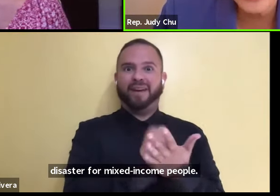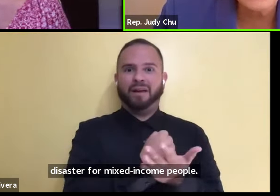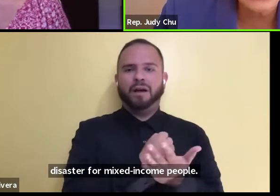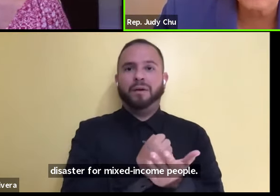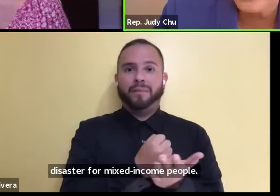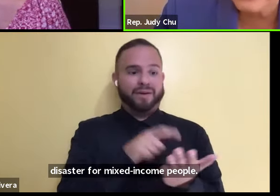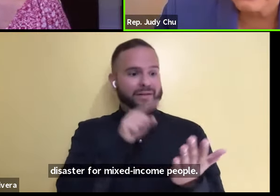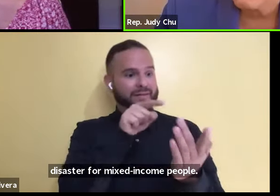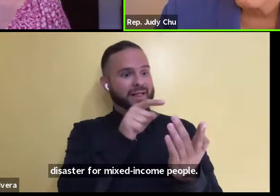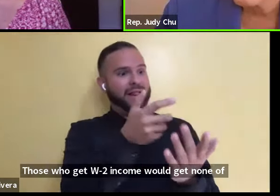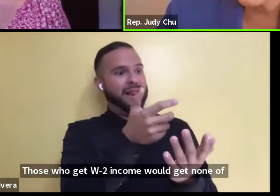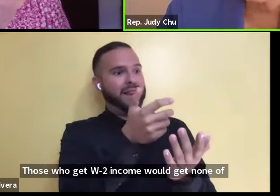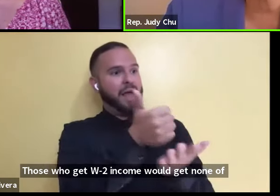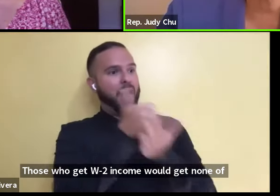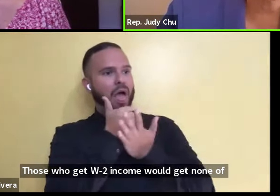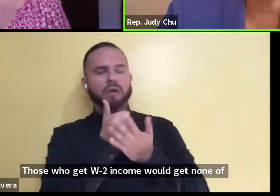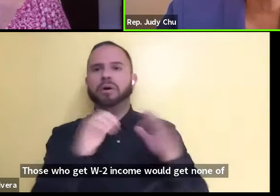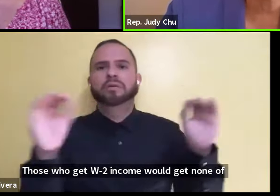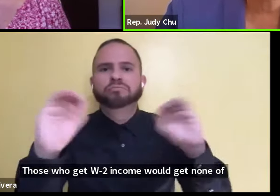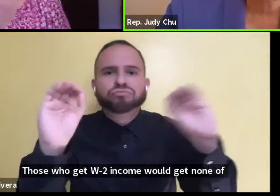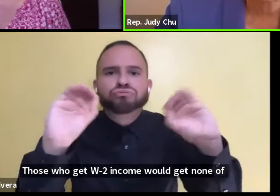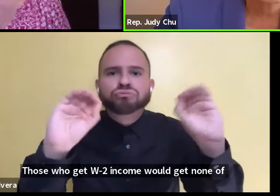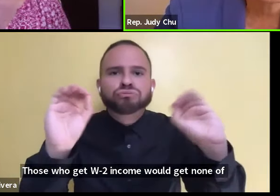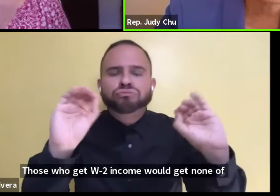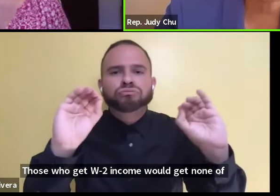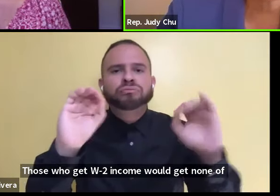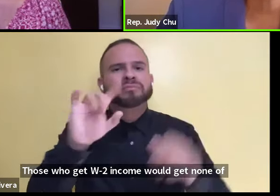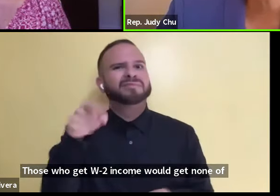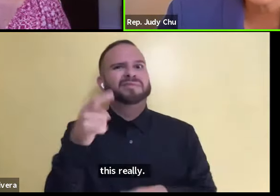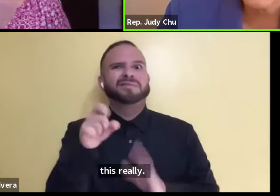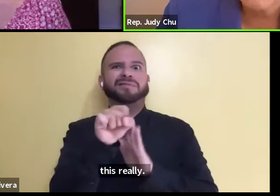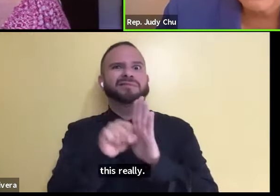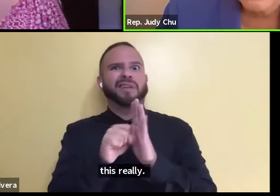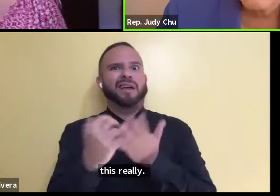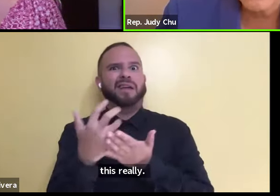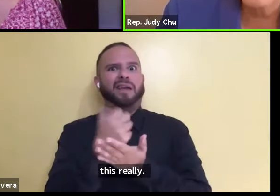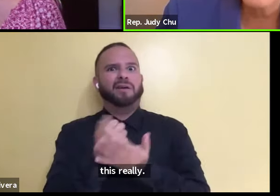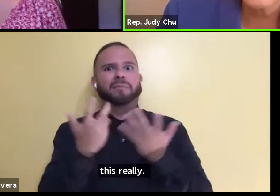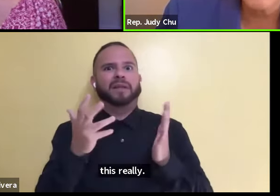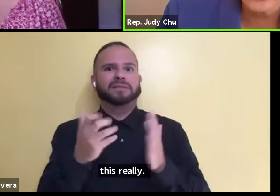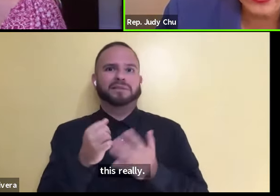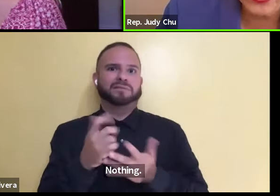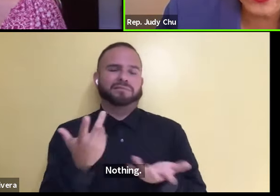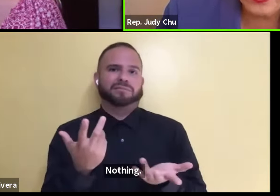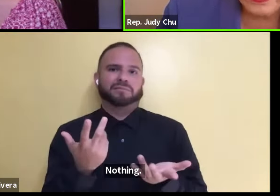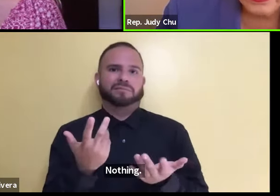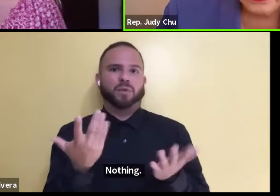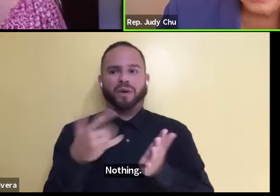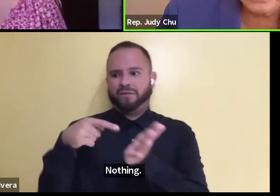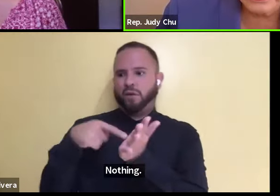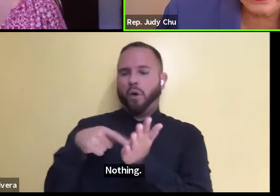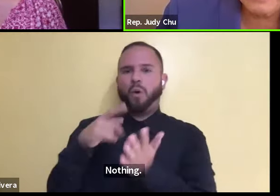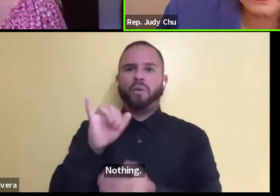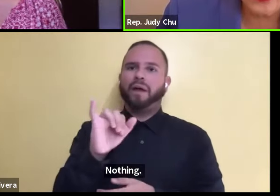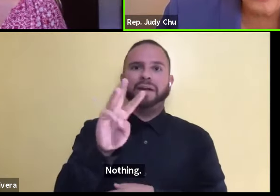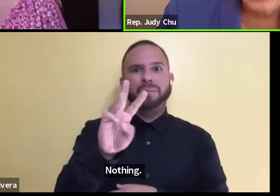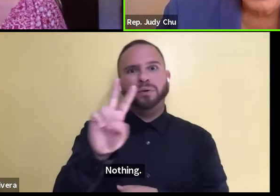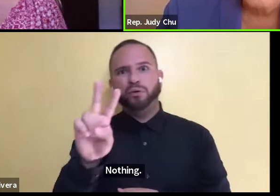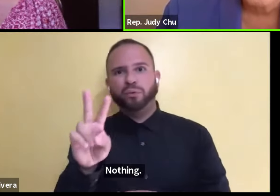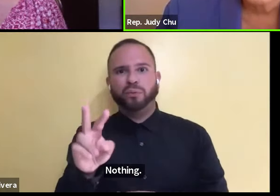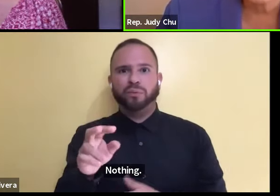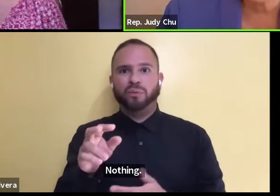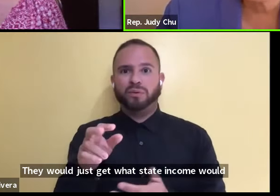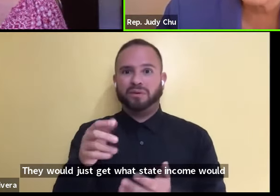They would just get what state income would be owed to them from the W-2 income.